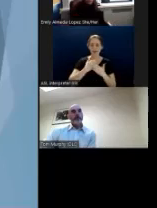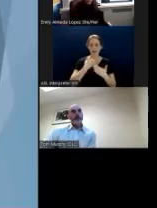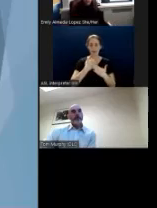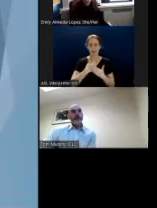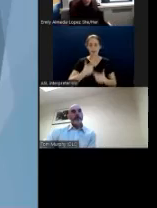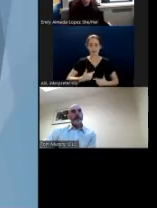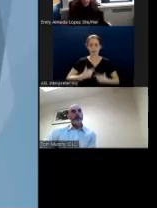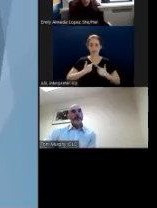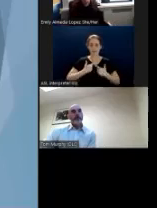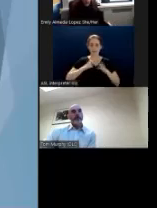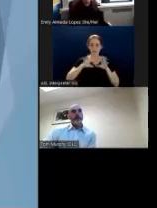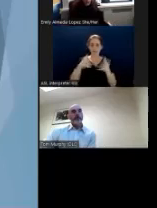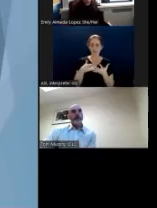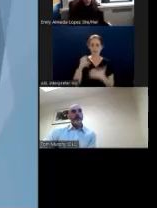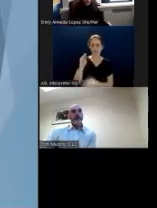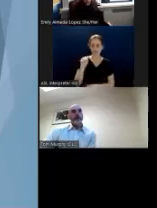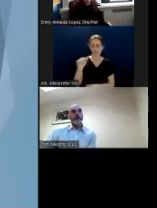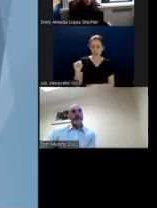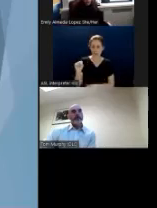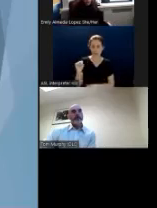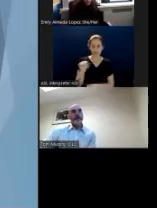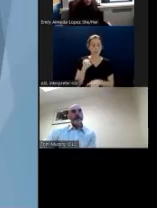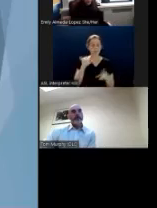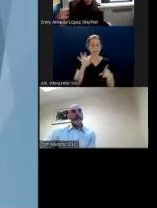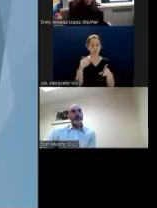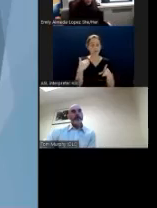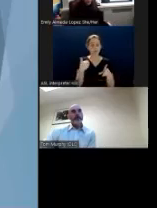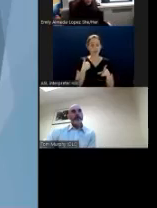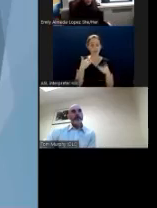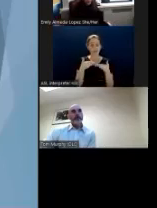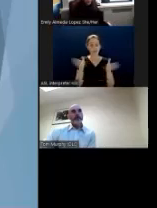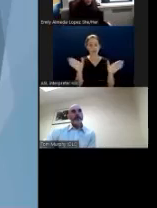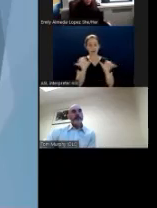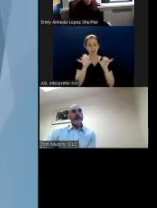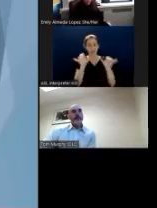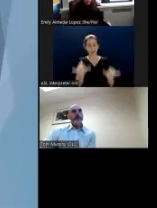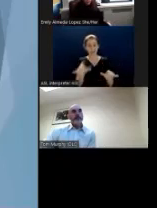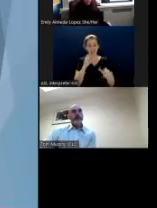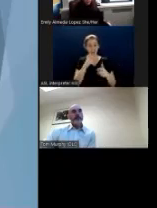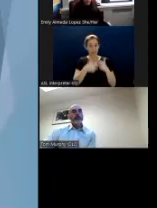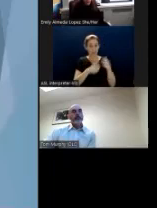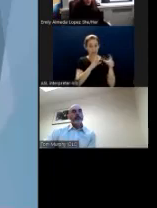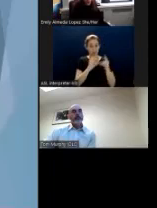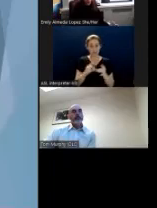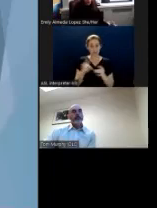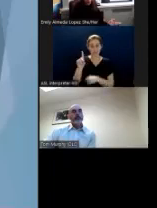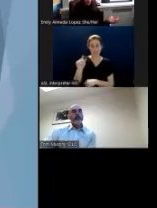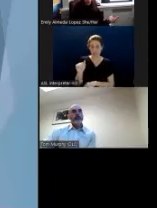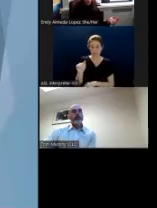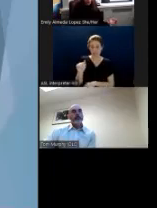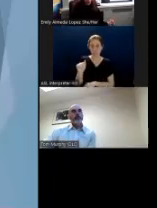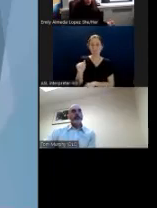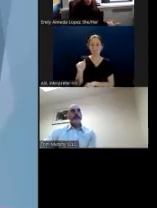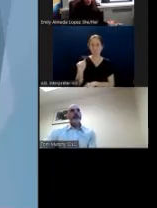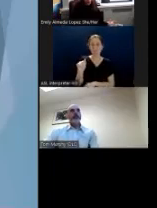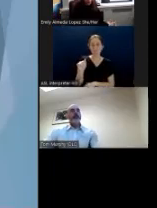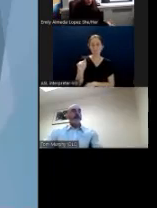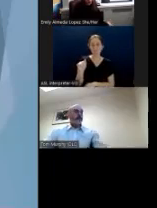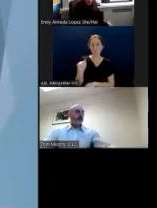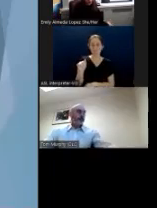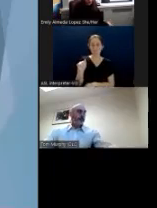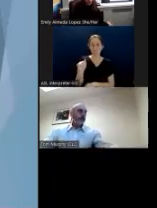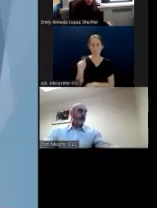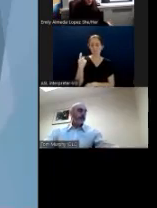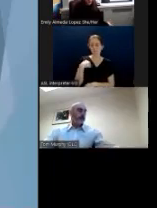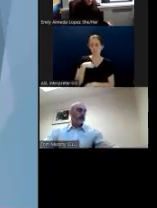of Massachusetts. And if you have a broader systemic issue with disability stuff, we're